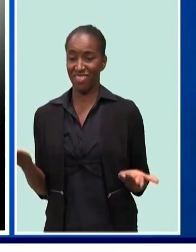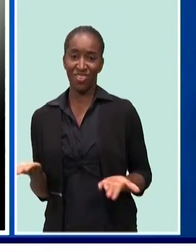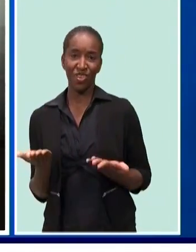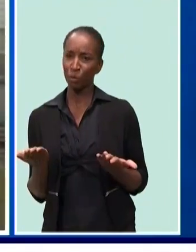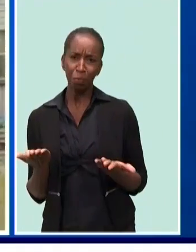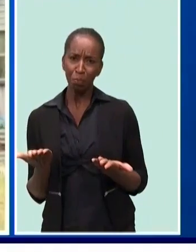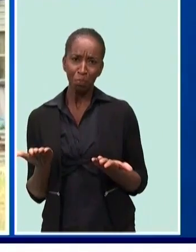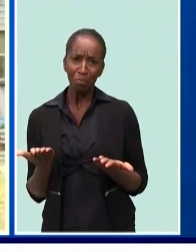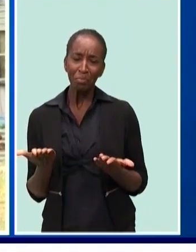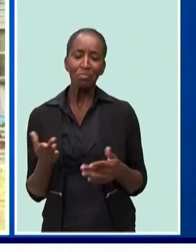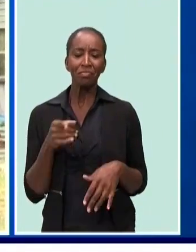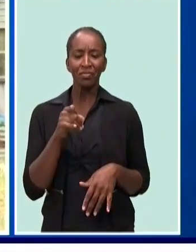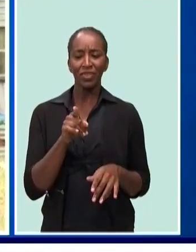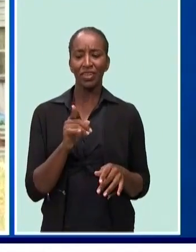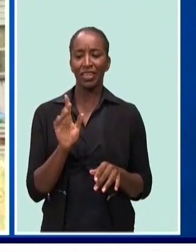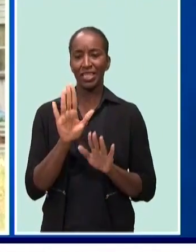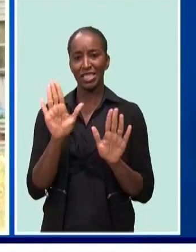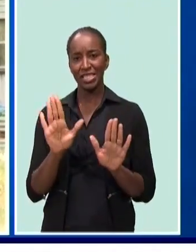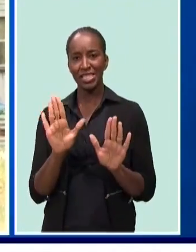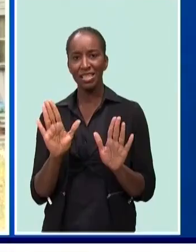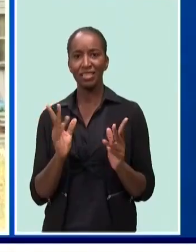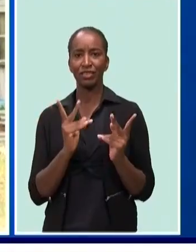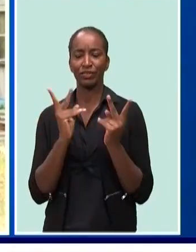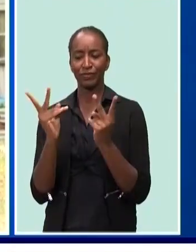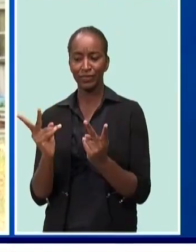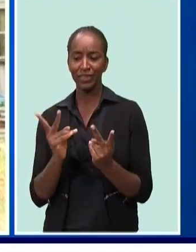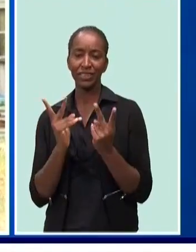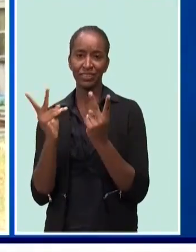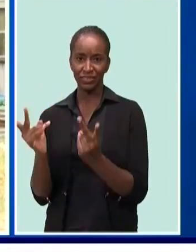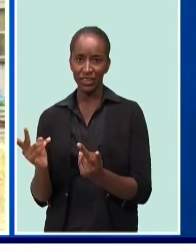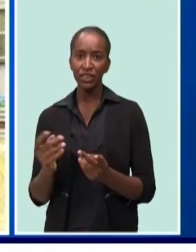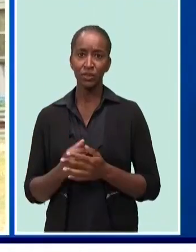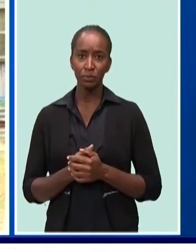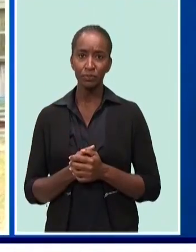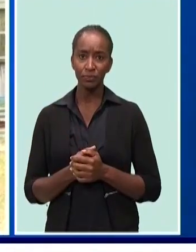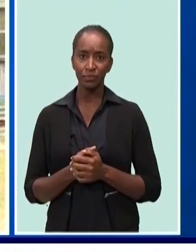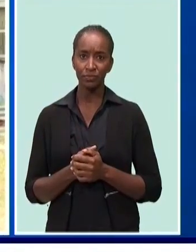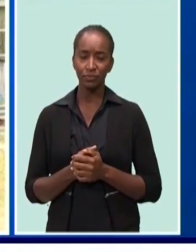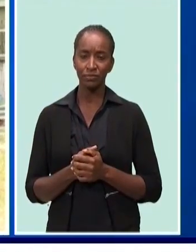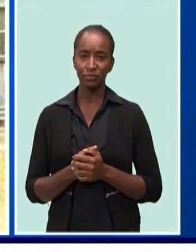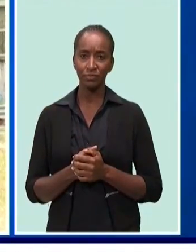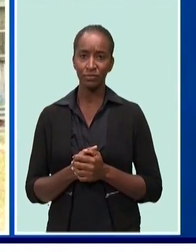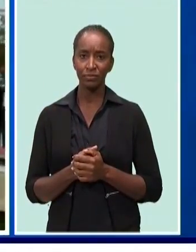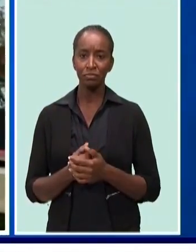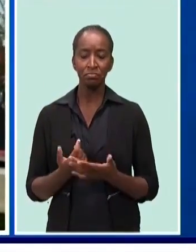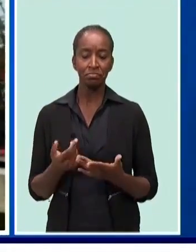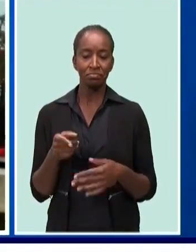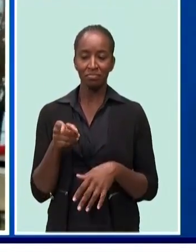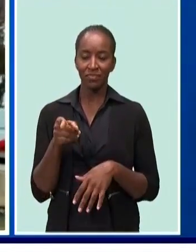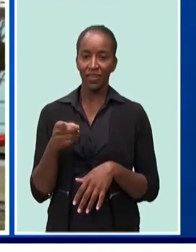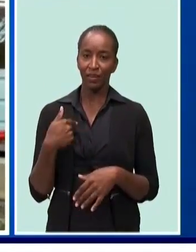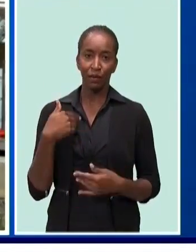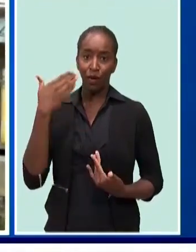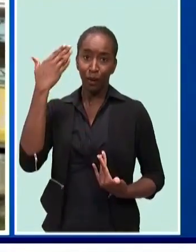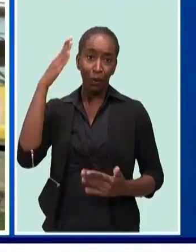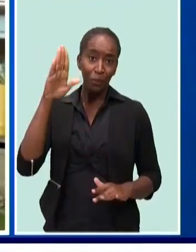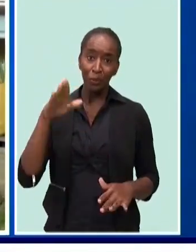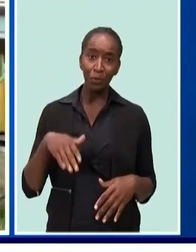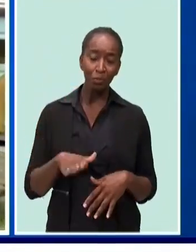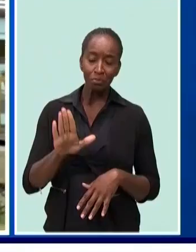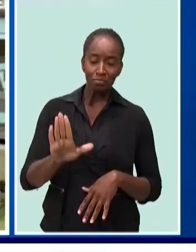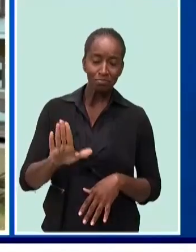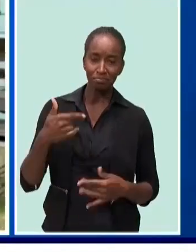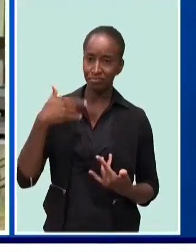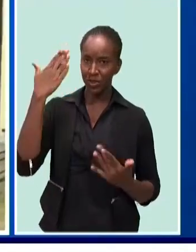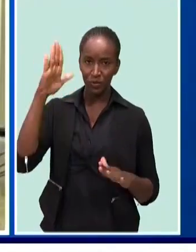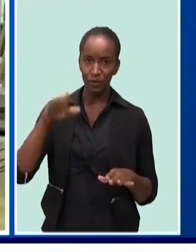visit her on Sundays. So I don't know nothing much about him. Never hear nothing. So in Royce's